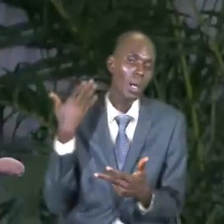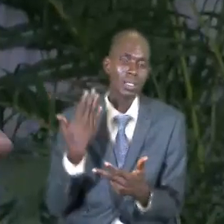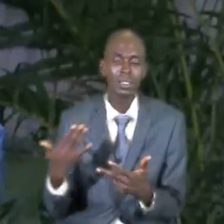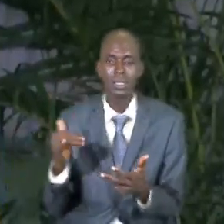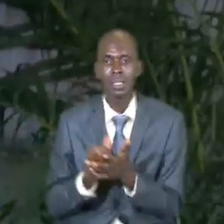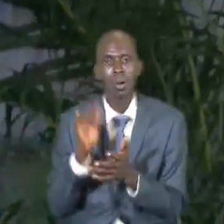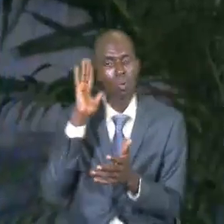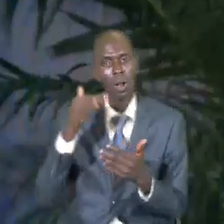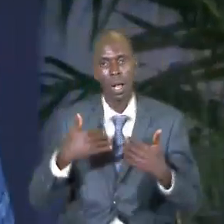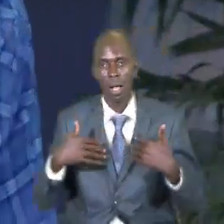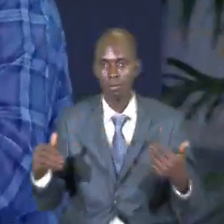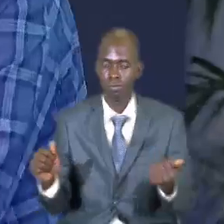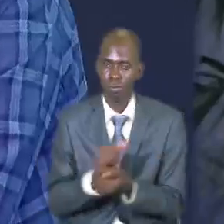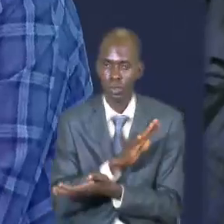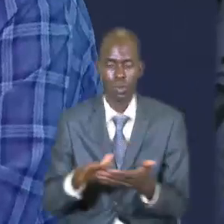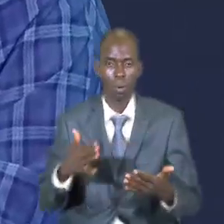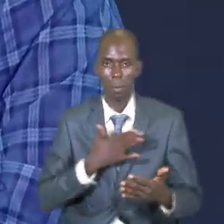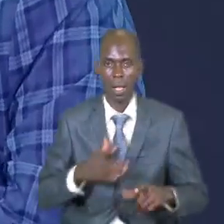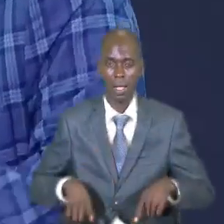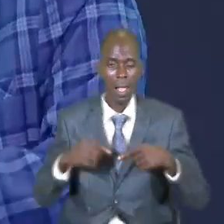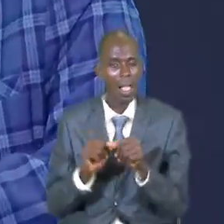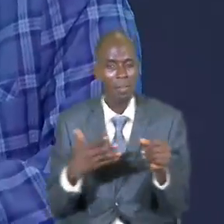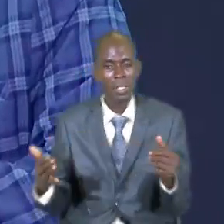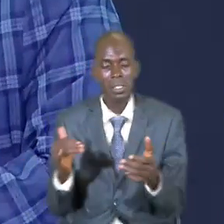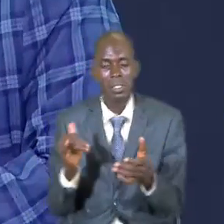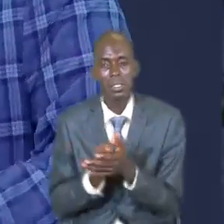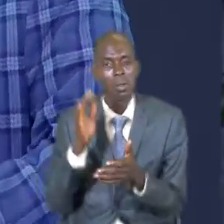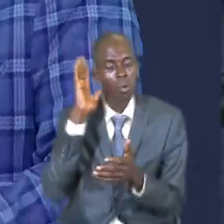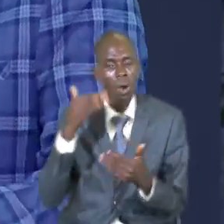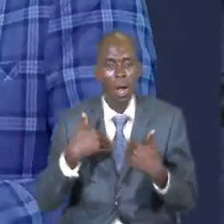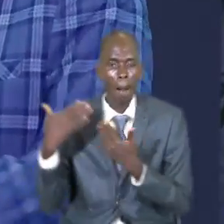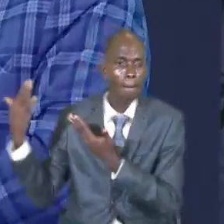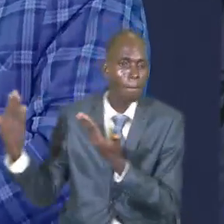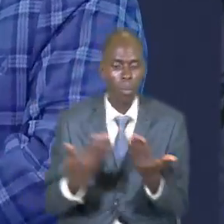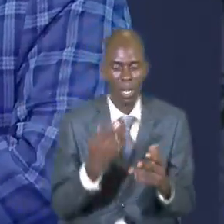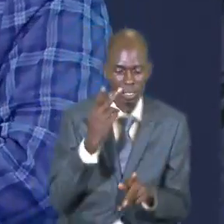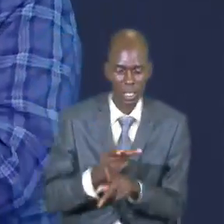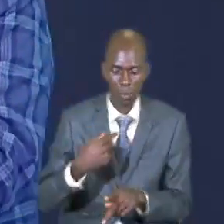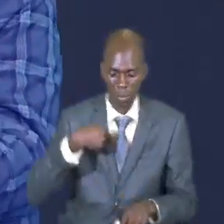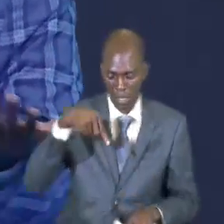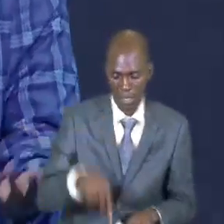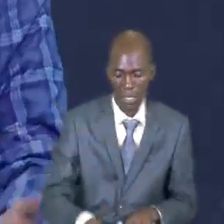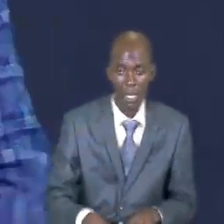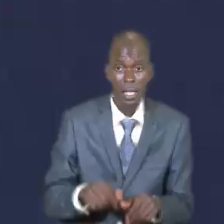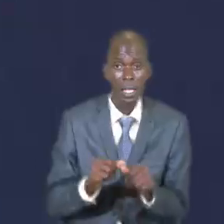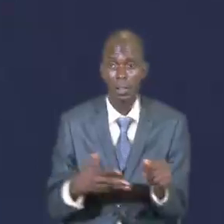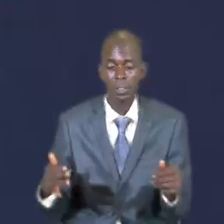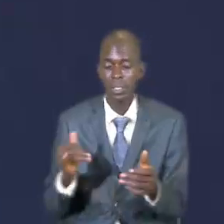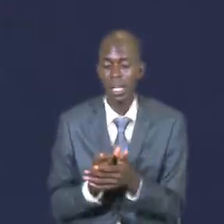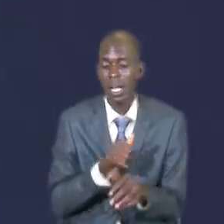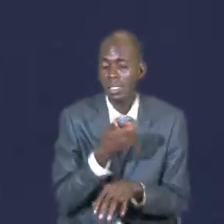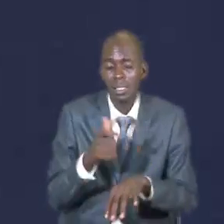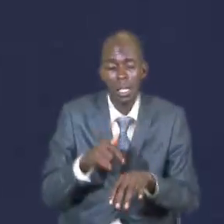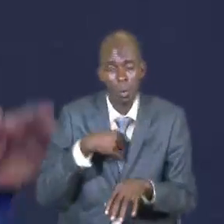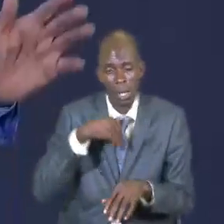my life, everything that would have pinned me down, everything that when I remember, I'll say, what am I living for?